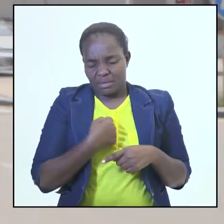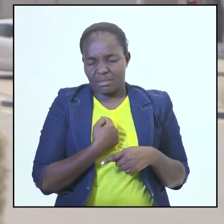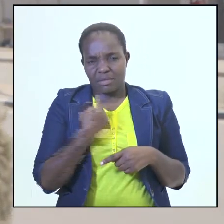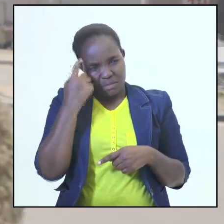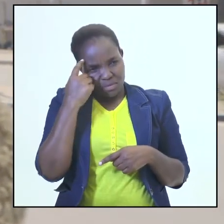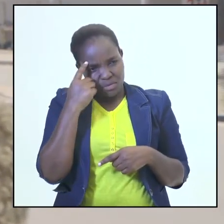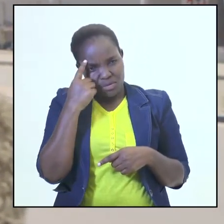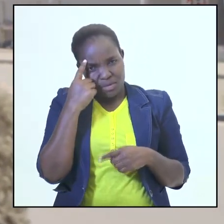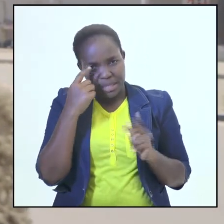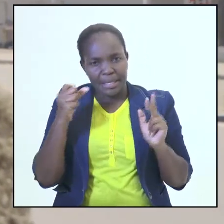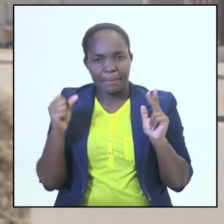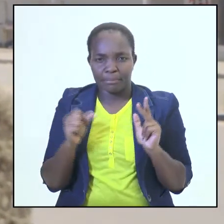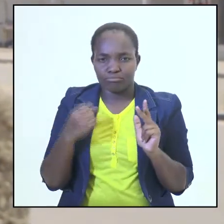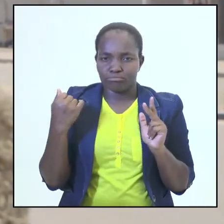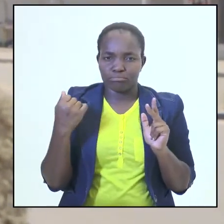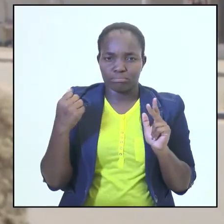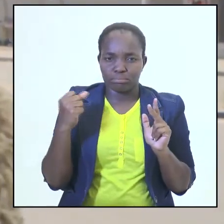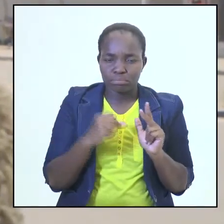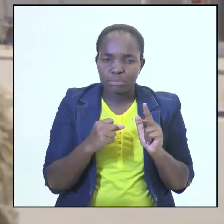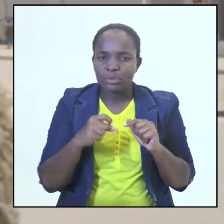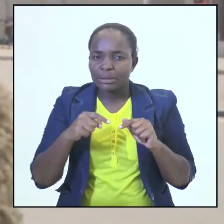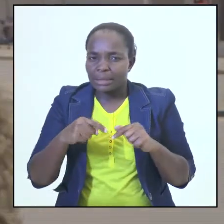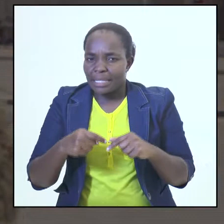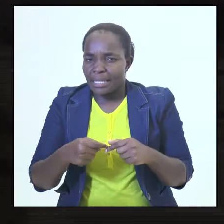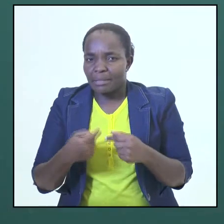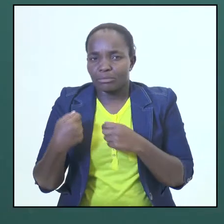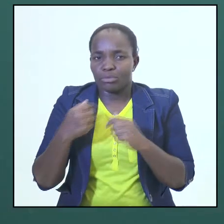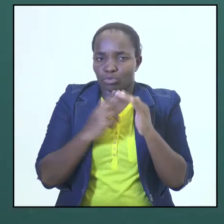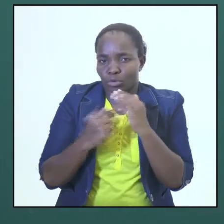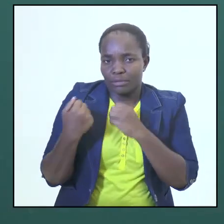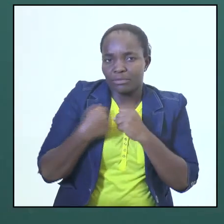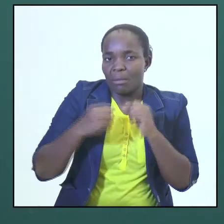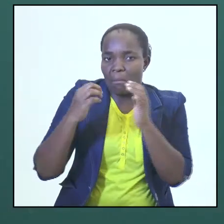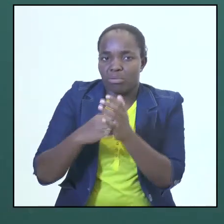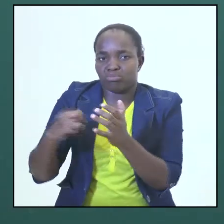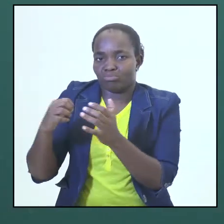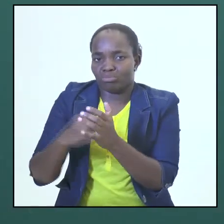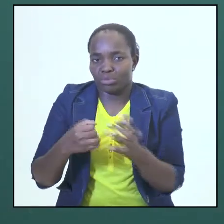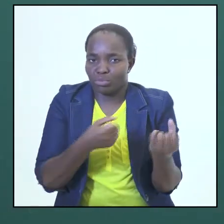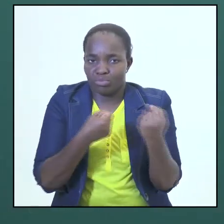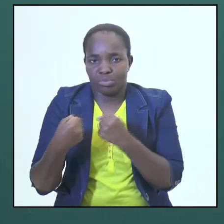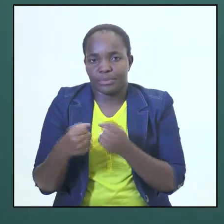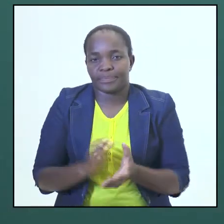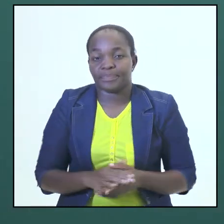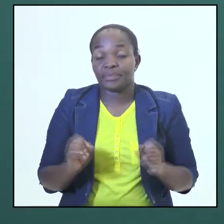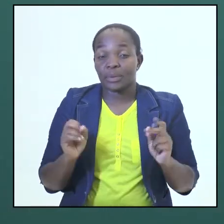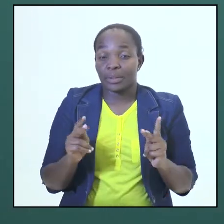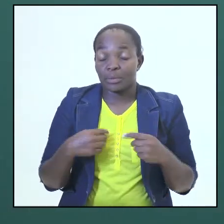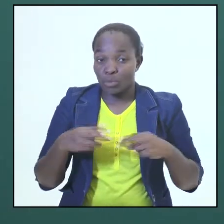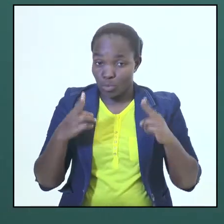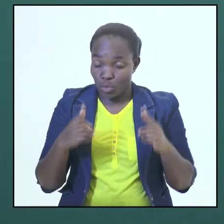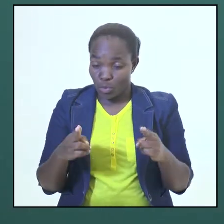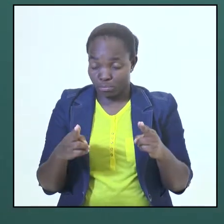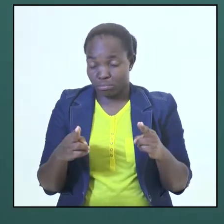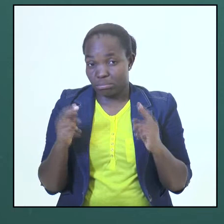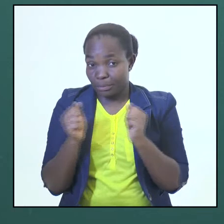of tourists and, rob them of their valuables like their cameras and other stuff. Well, viewers, we hope you enjoyed our